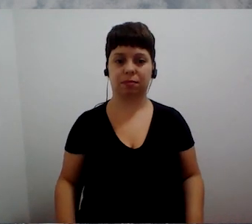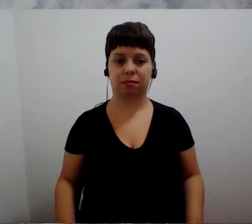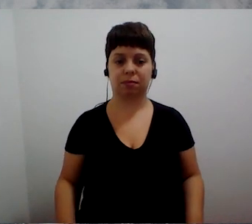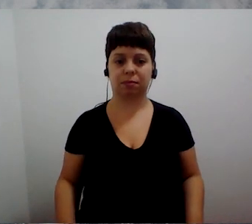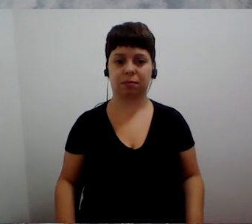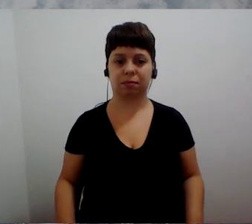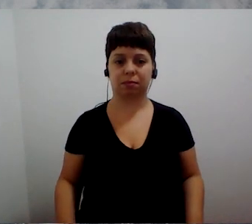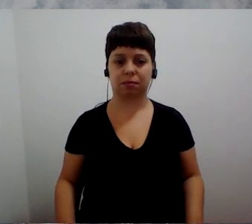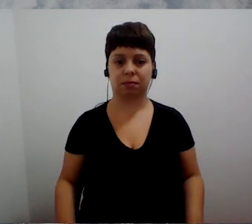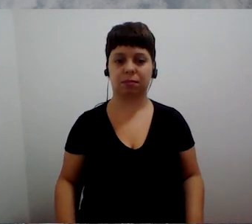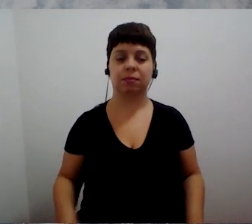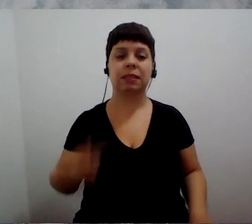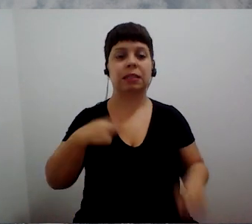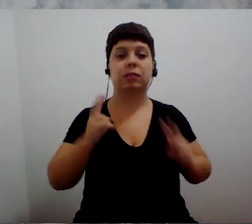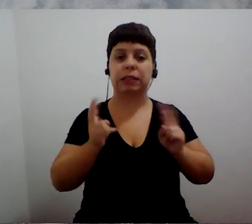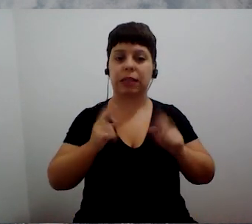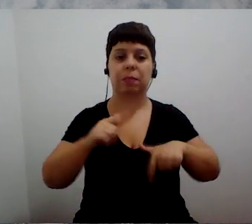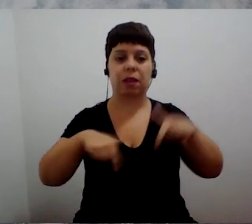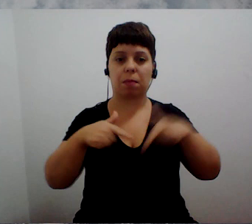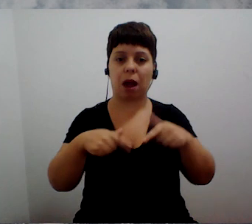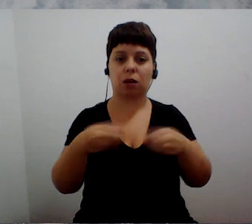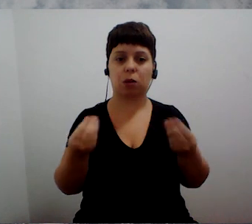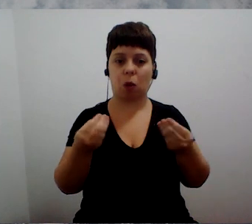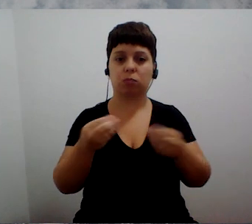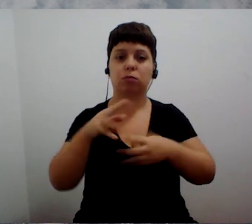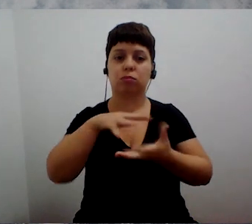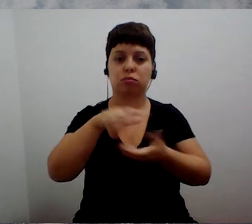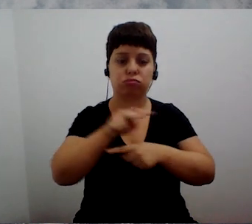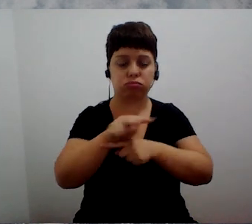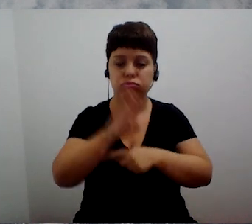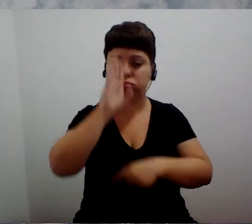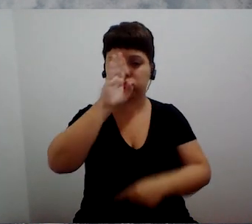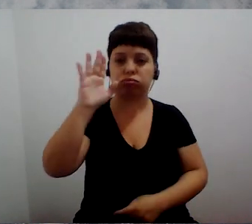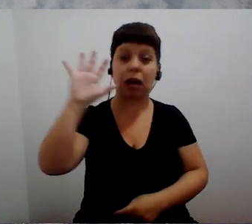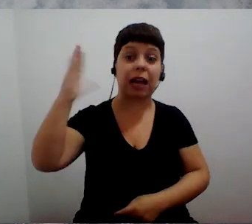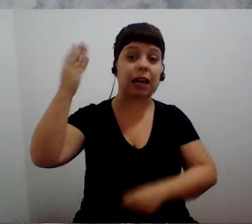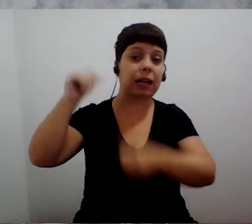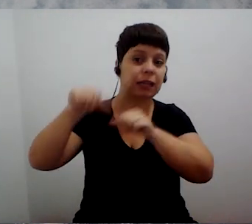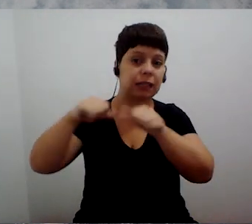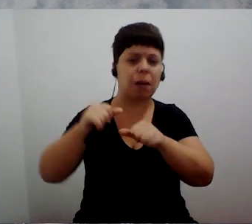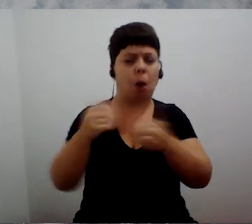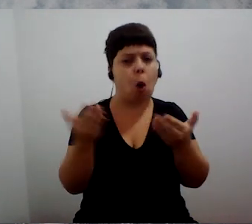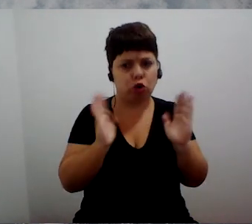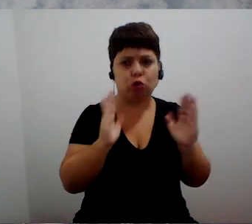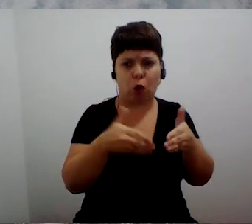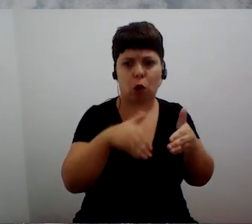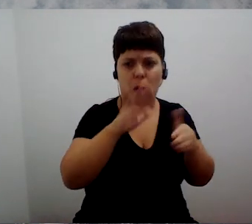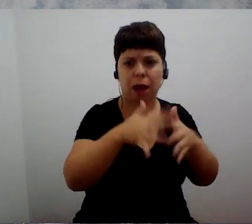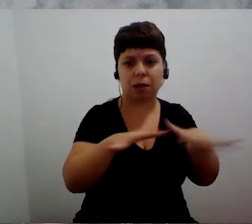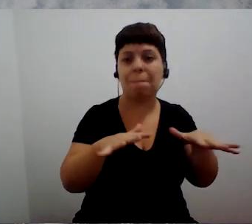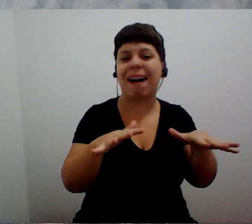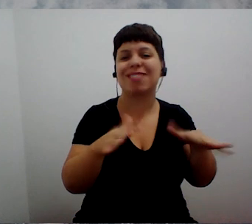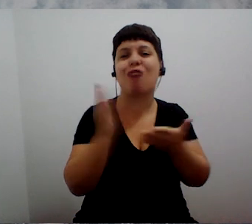dedicated my work to sustainable agendas, and previously to climate change, nowadays more specifically to ocean, but it's all related. It's a